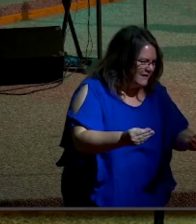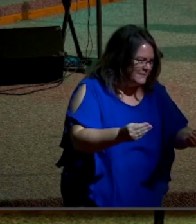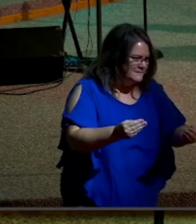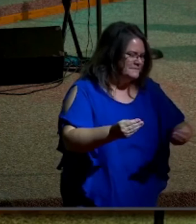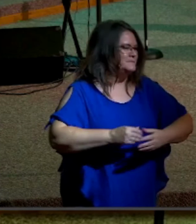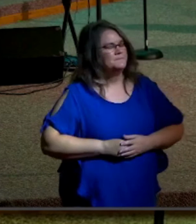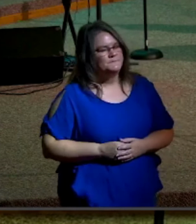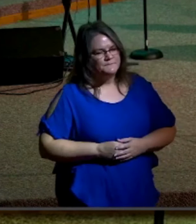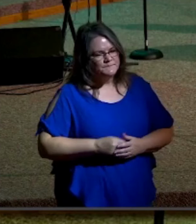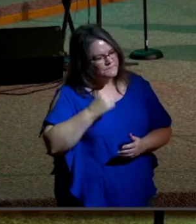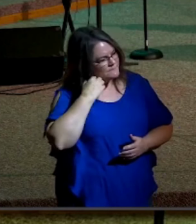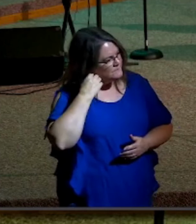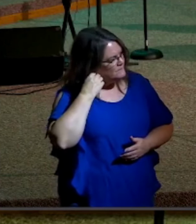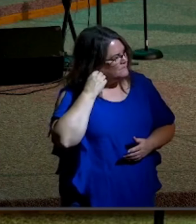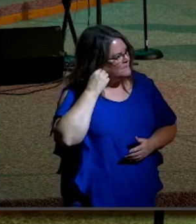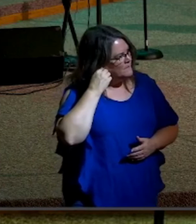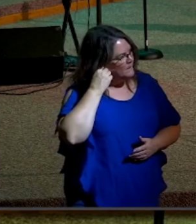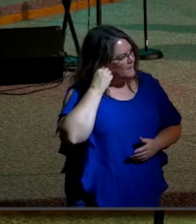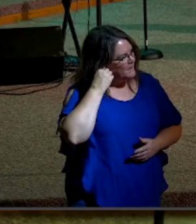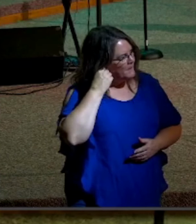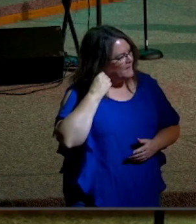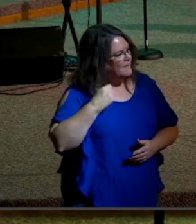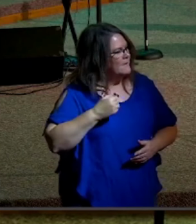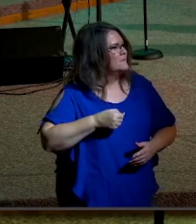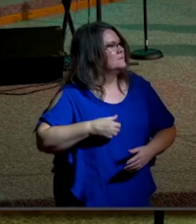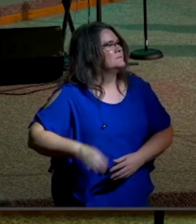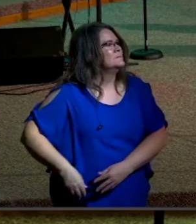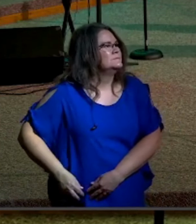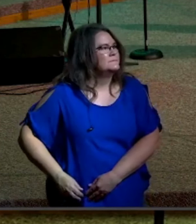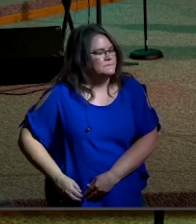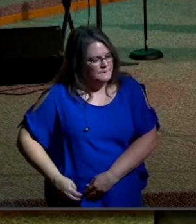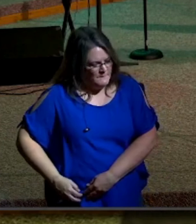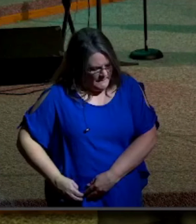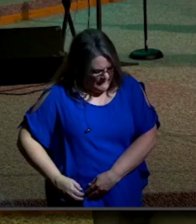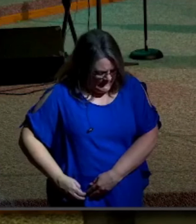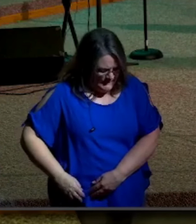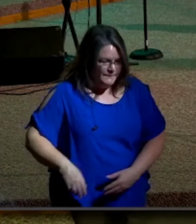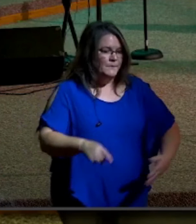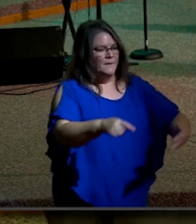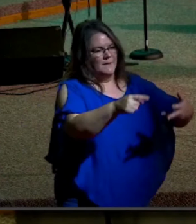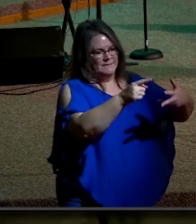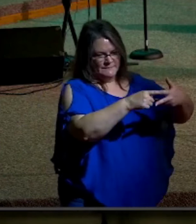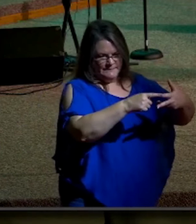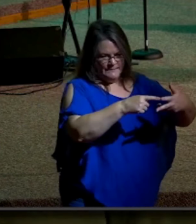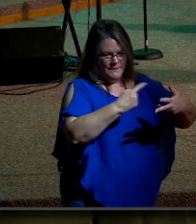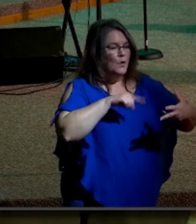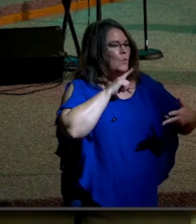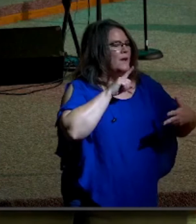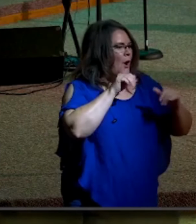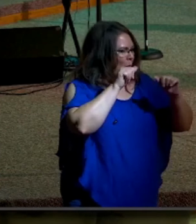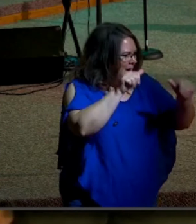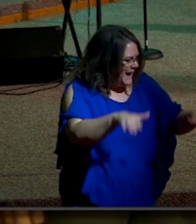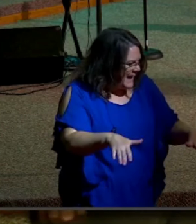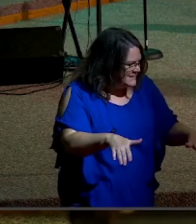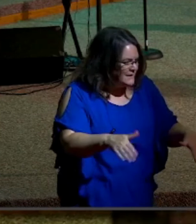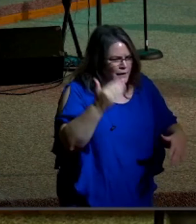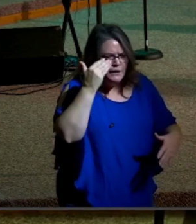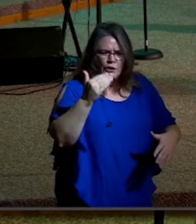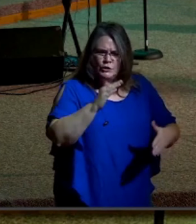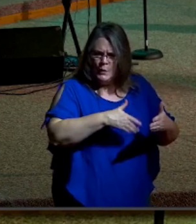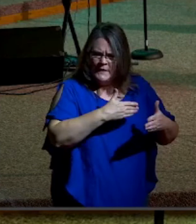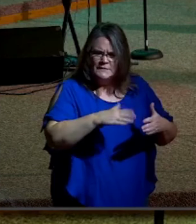Okay, I want us to look at that second point, that we are blessed. Come on, that's the one. We are blessed. You guys know that song, it's an old